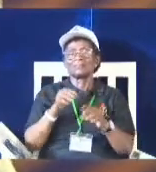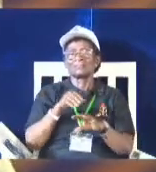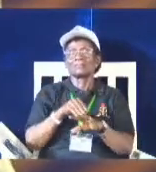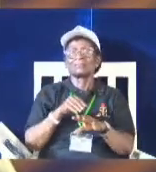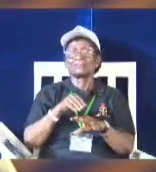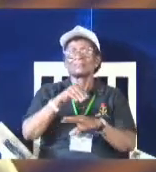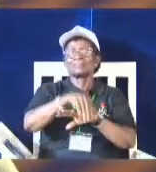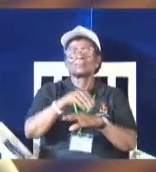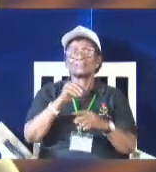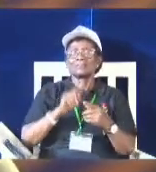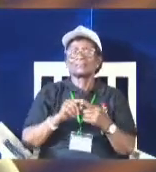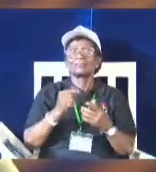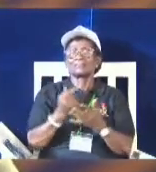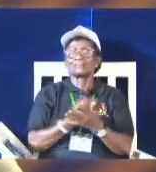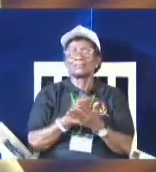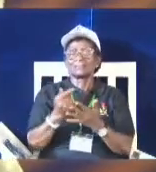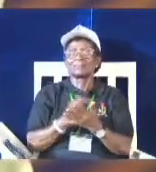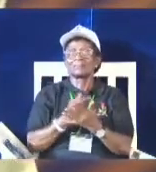discuss.